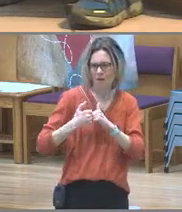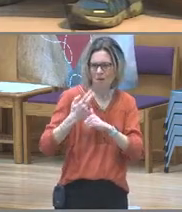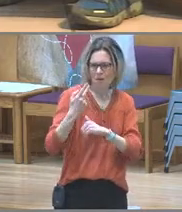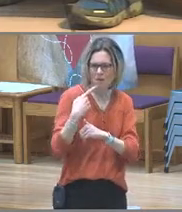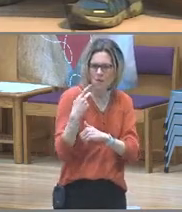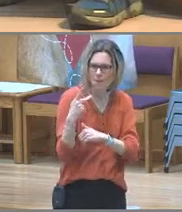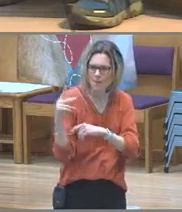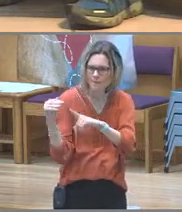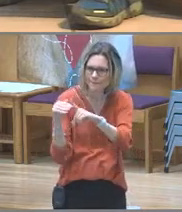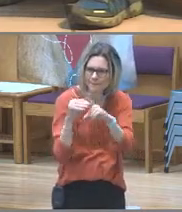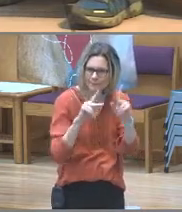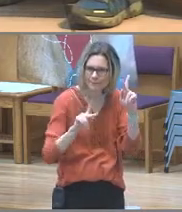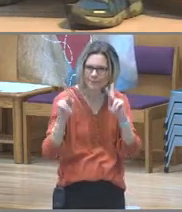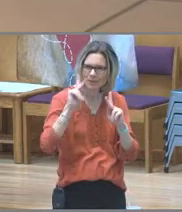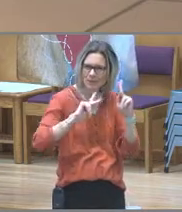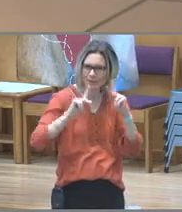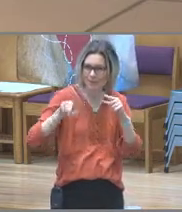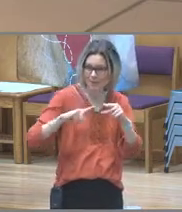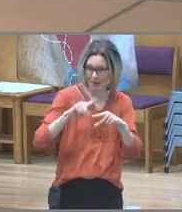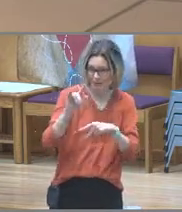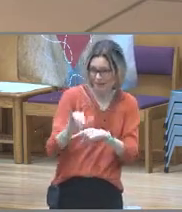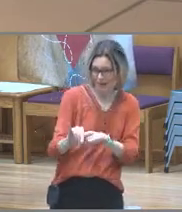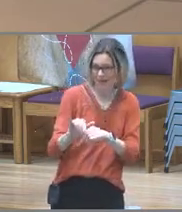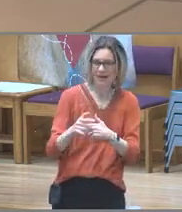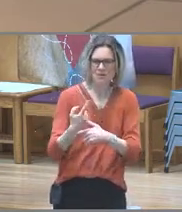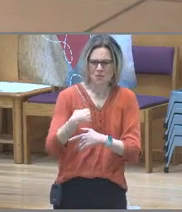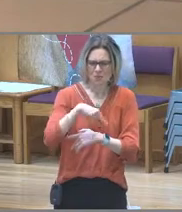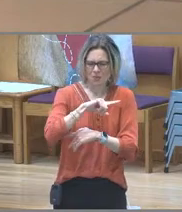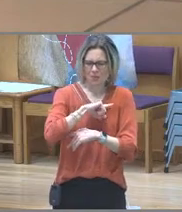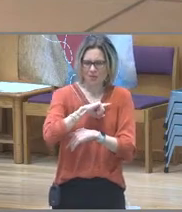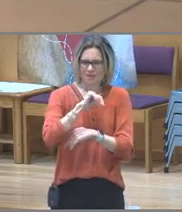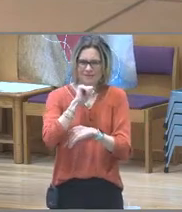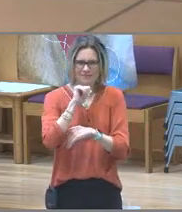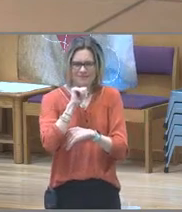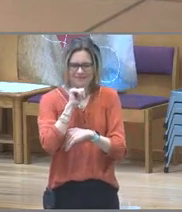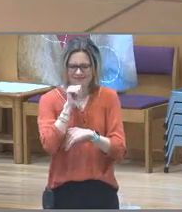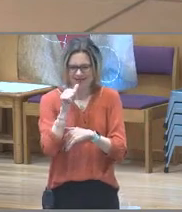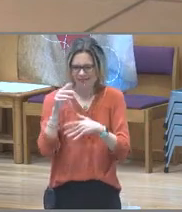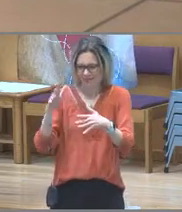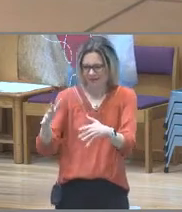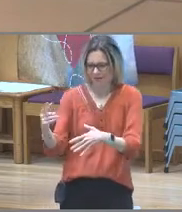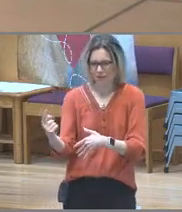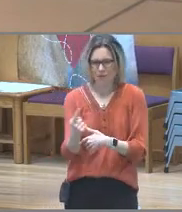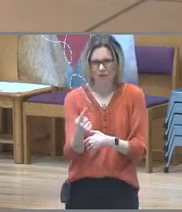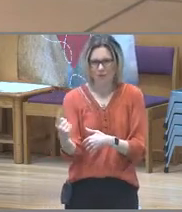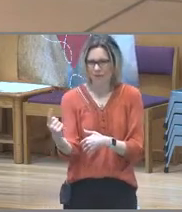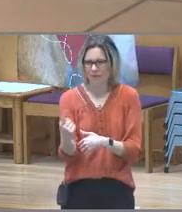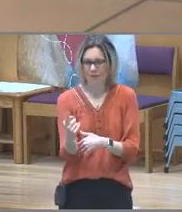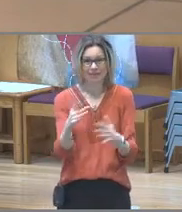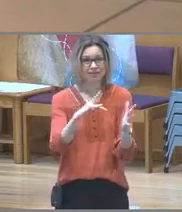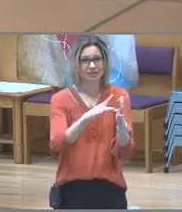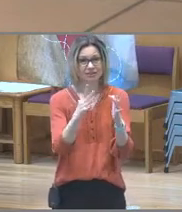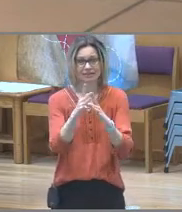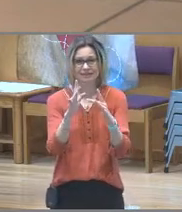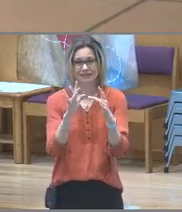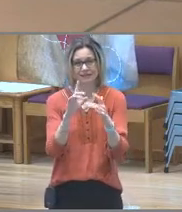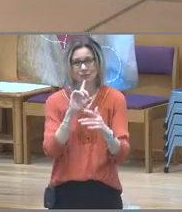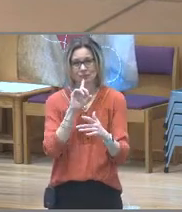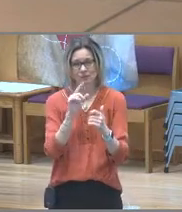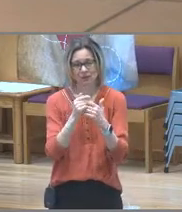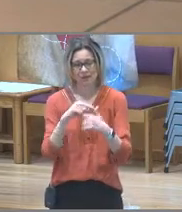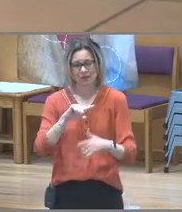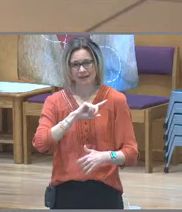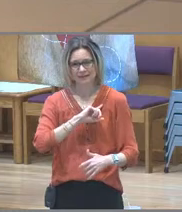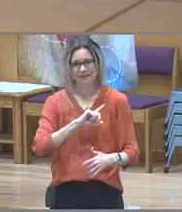remind people about that, that we are not left alone, that Jesus is with us.